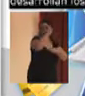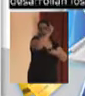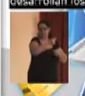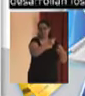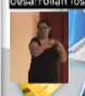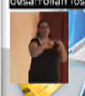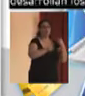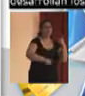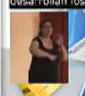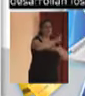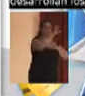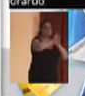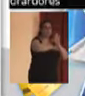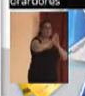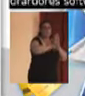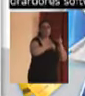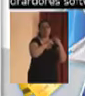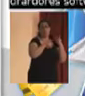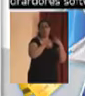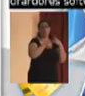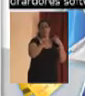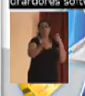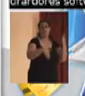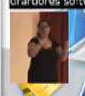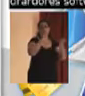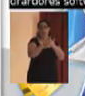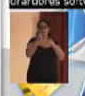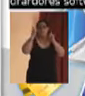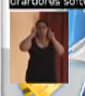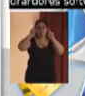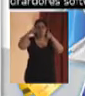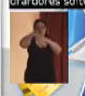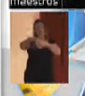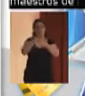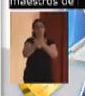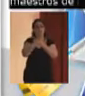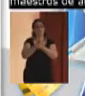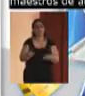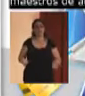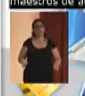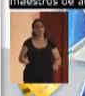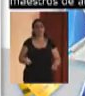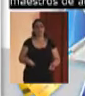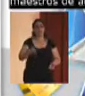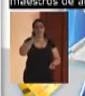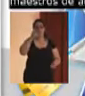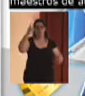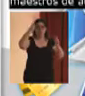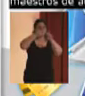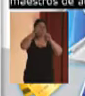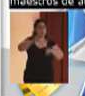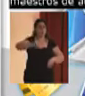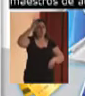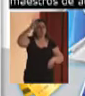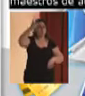the educational context, designer, software developers, and the very teachers